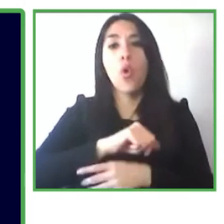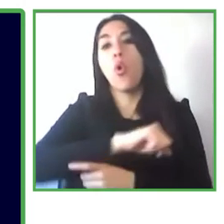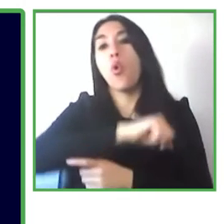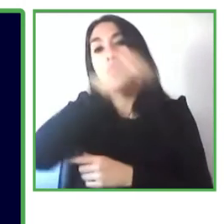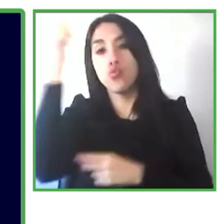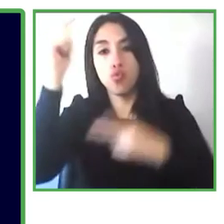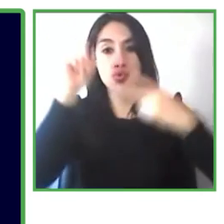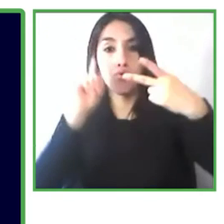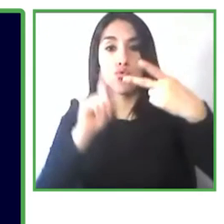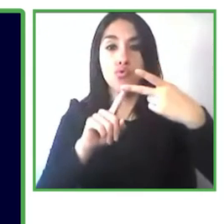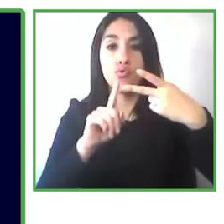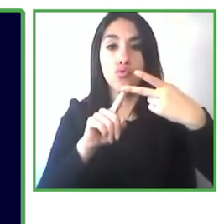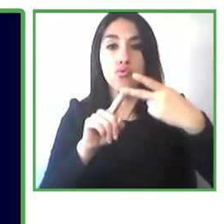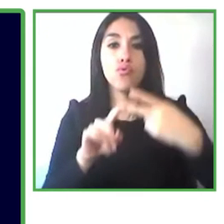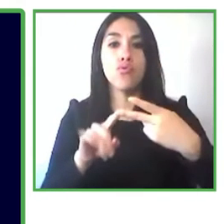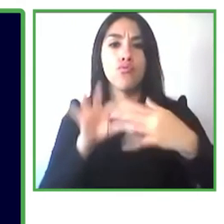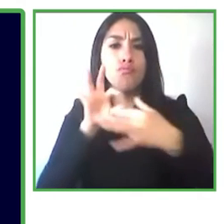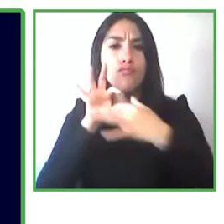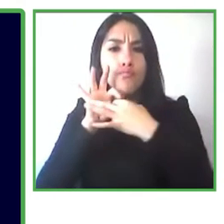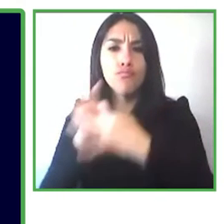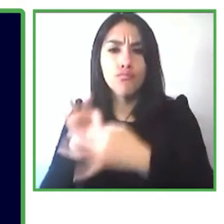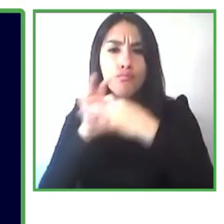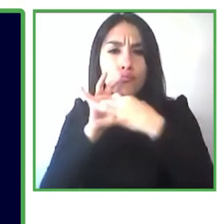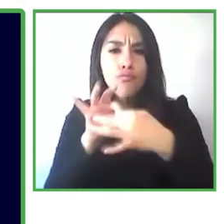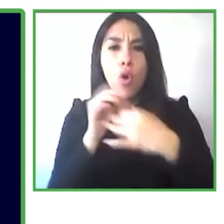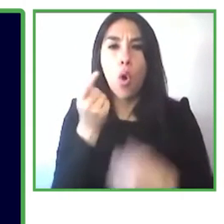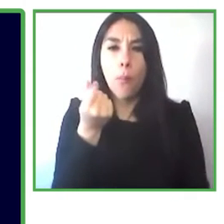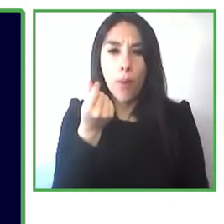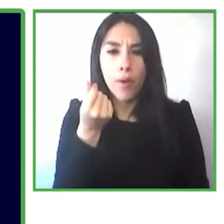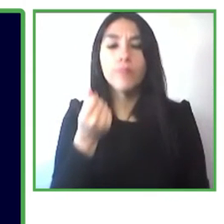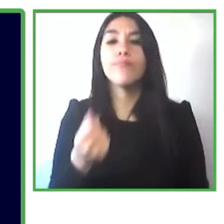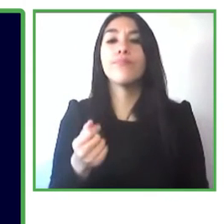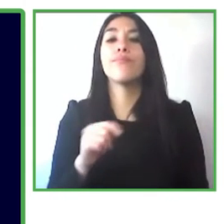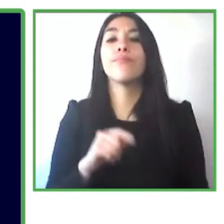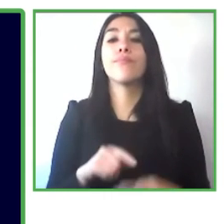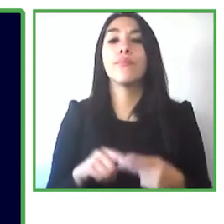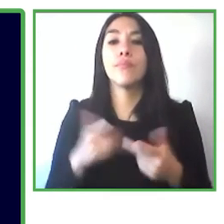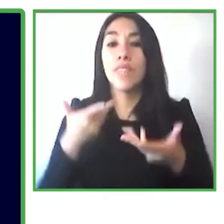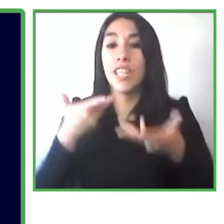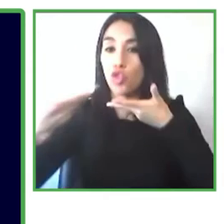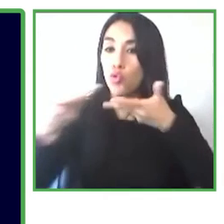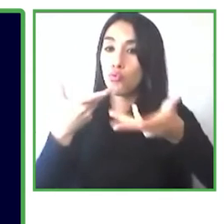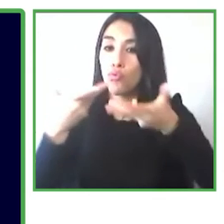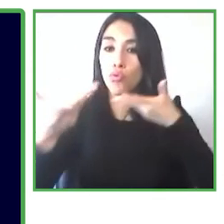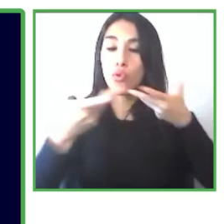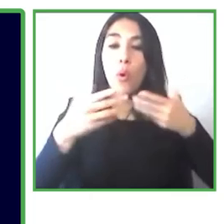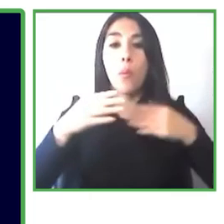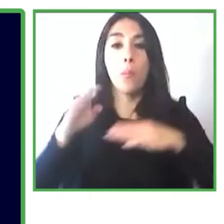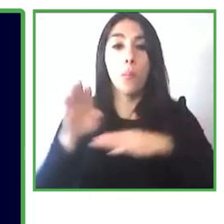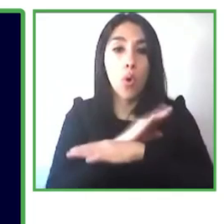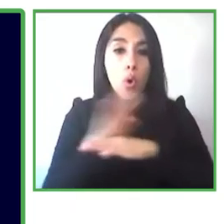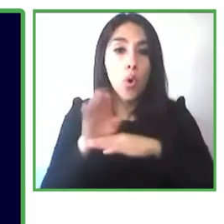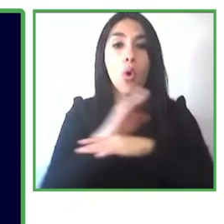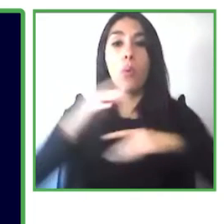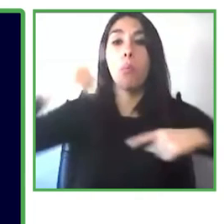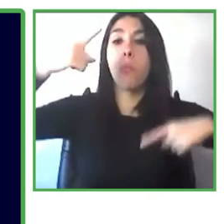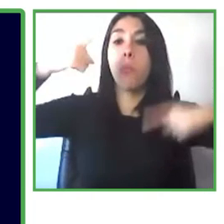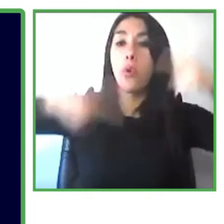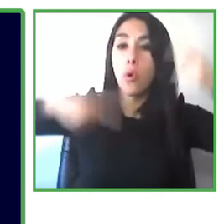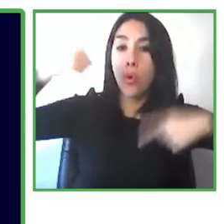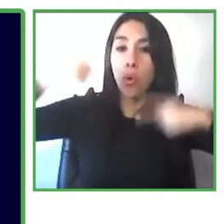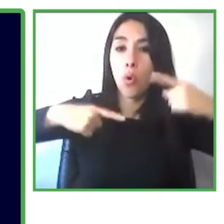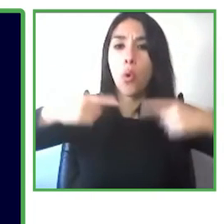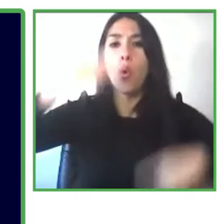The category chain of value is related to the policies, the processes, the procedures, inclusive procedures that